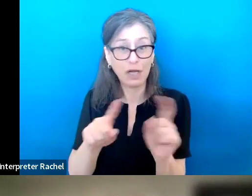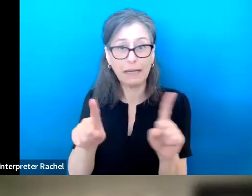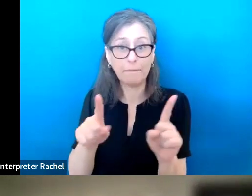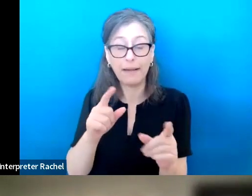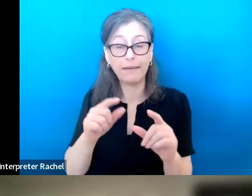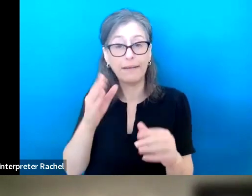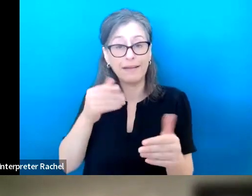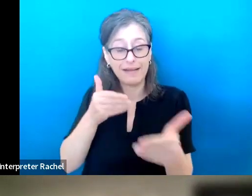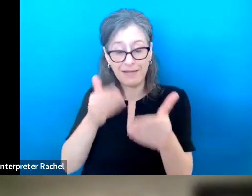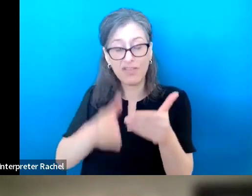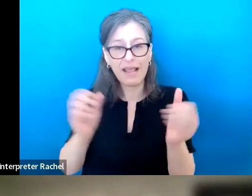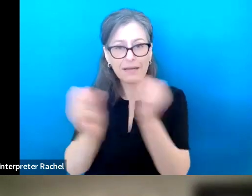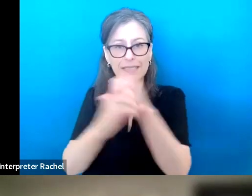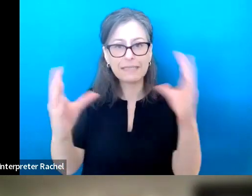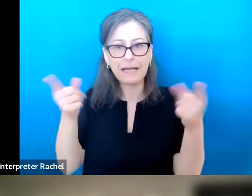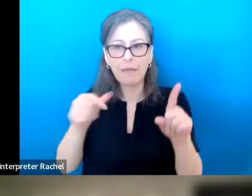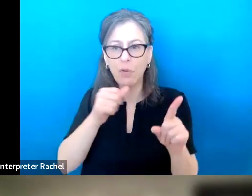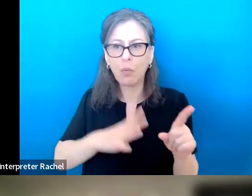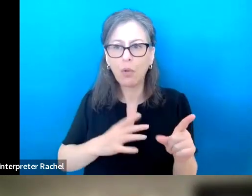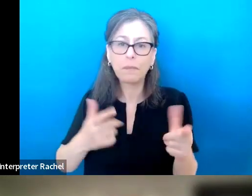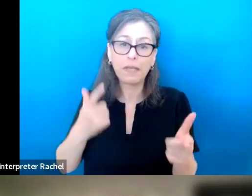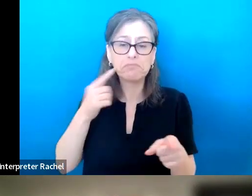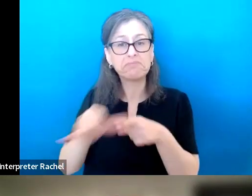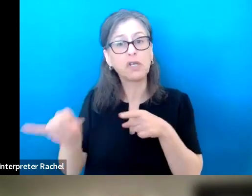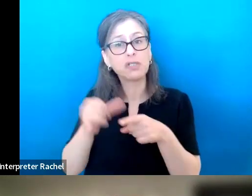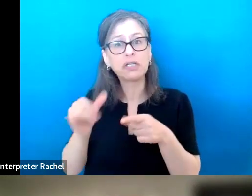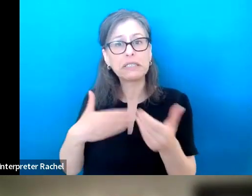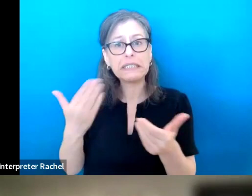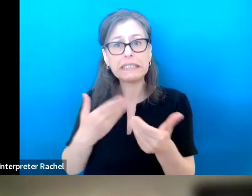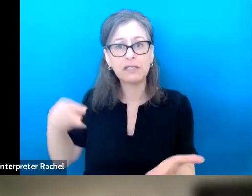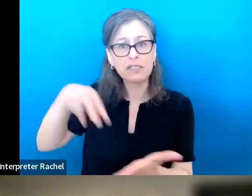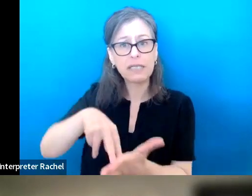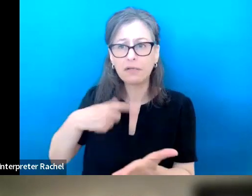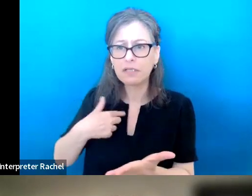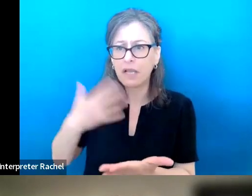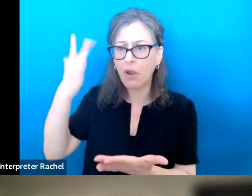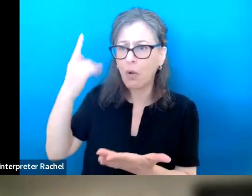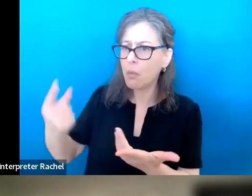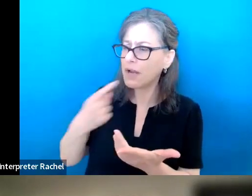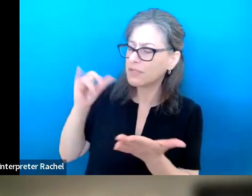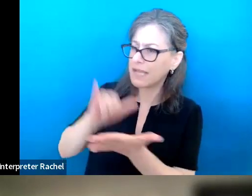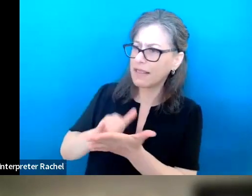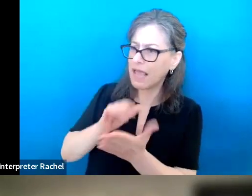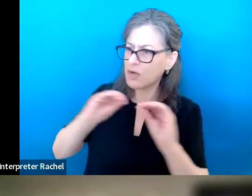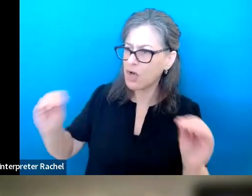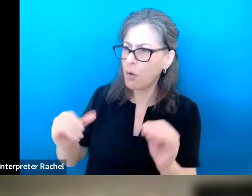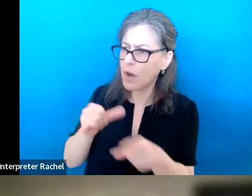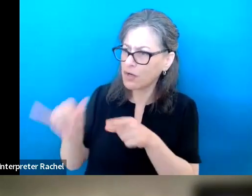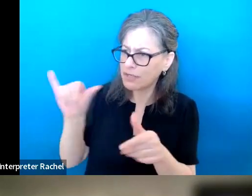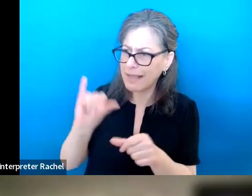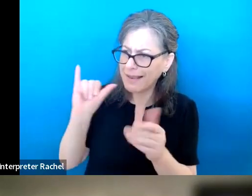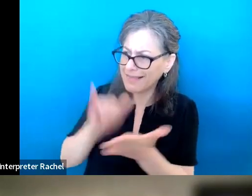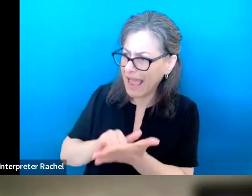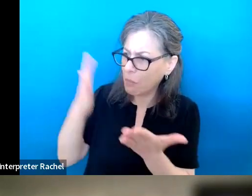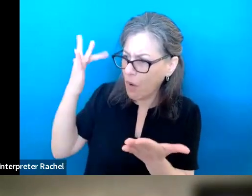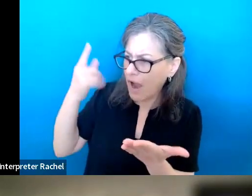the end where one woman who finds cursing very easy literally stands up to the other one and says, "Why do you always say that? Nobody curses like that. What are you talking about?"